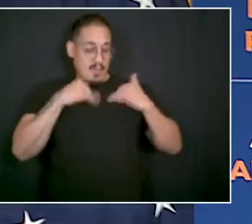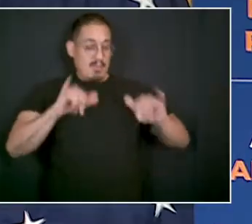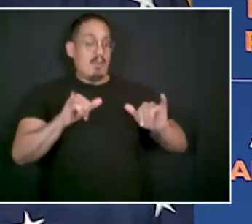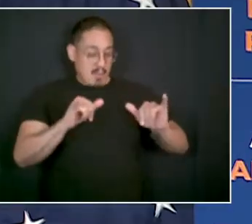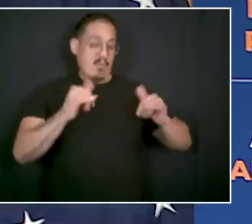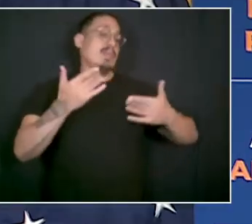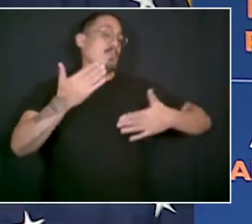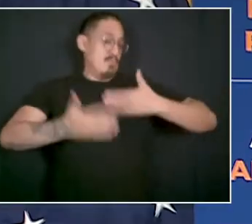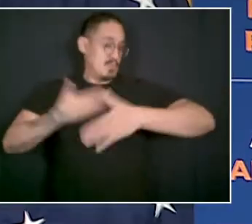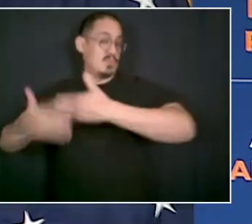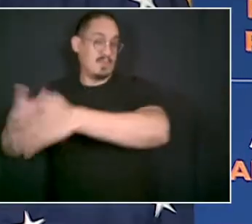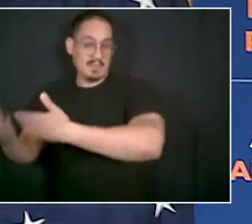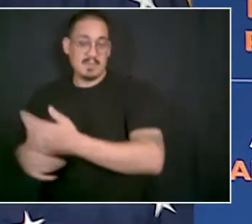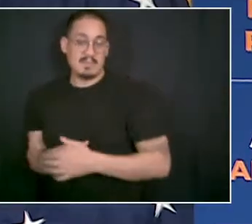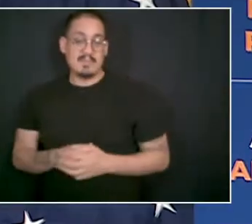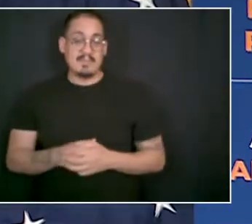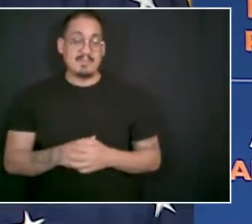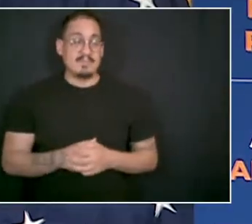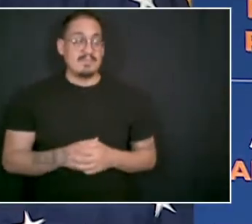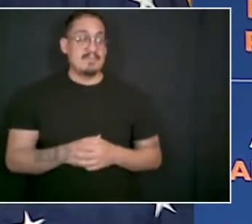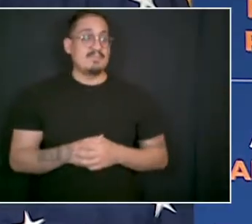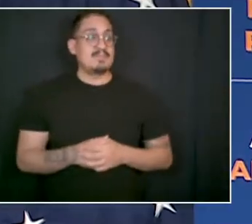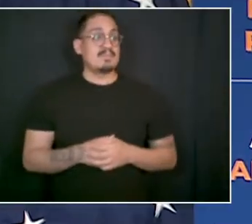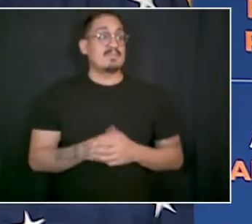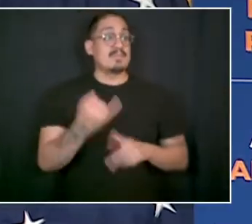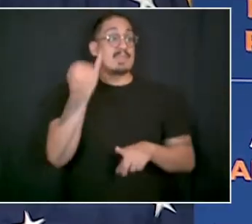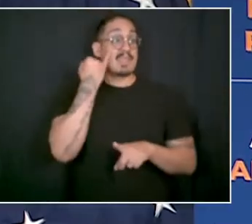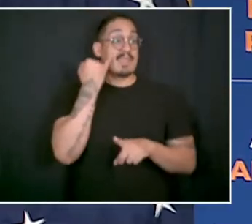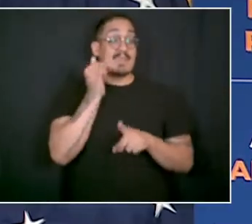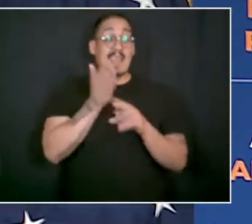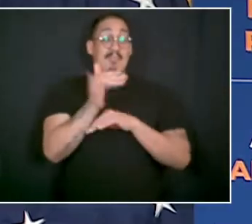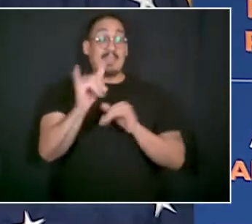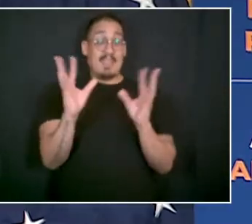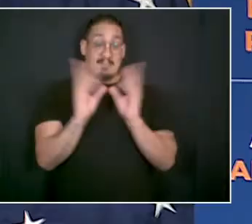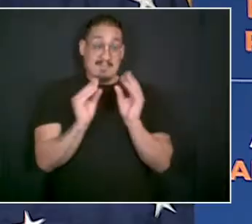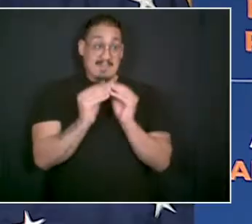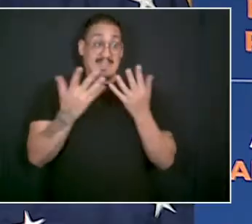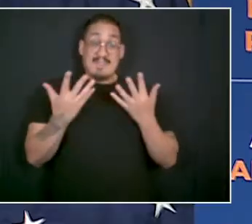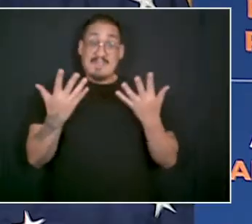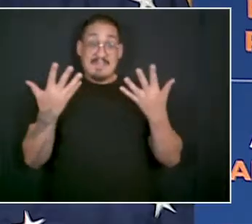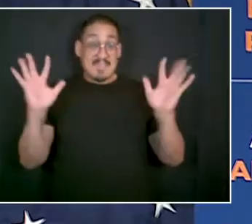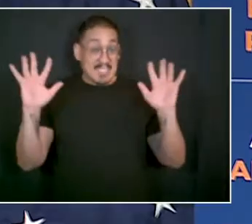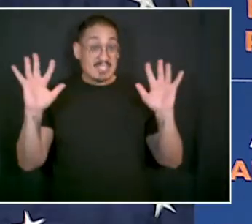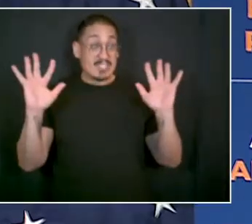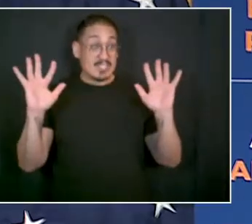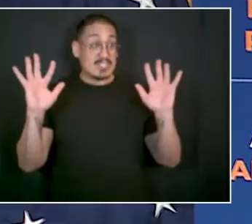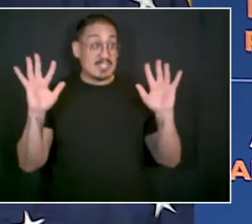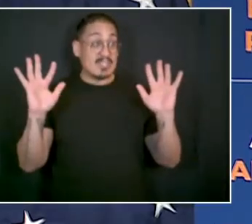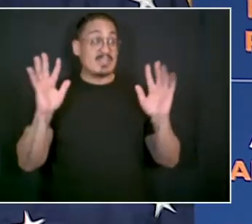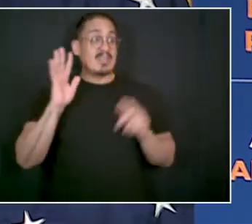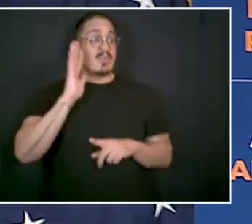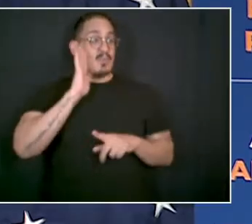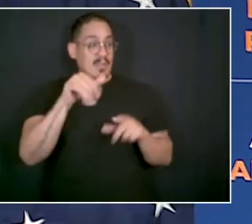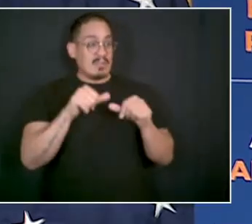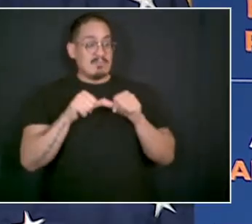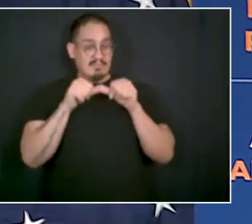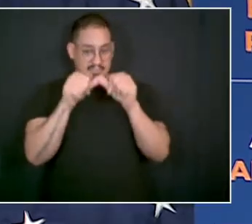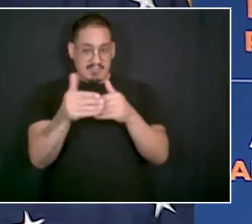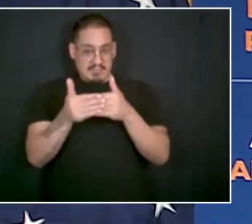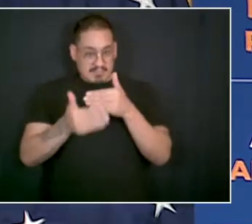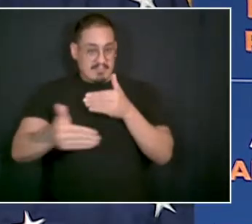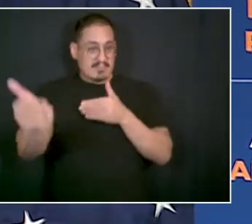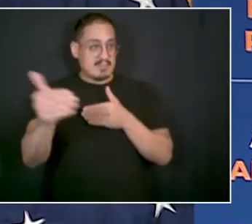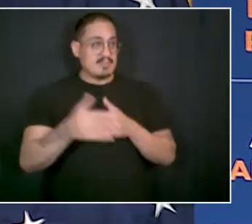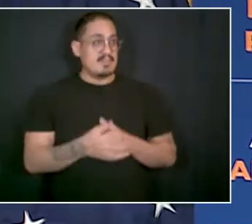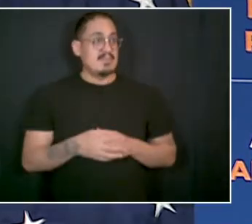Once we have that briefing that I do on all of these major topics, then we move forward. So, and the new deputy mayor of operation that's